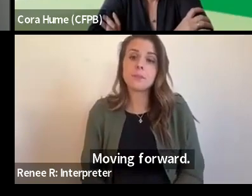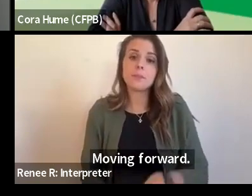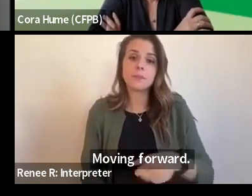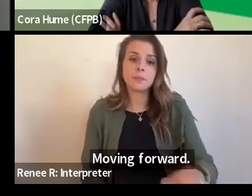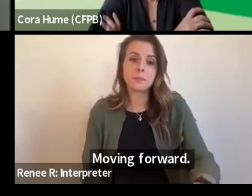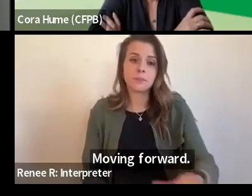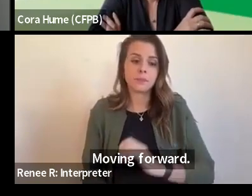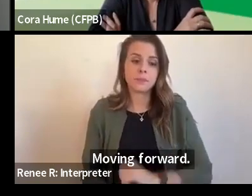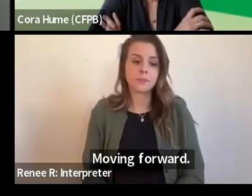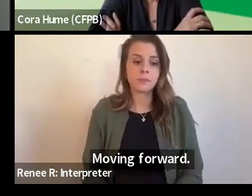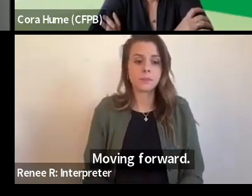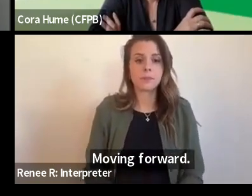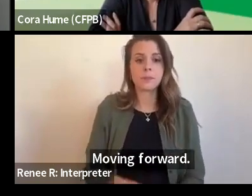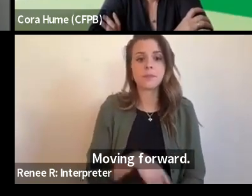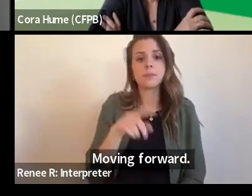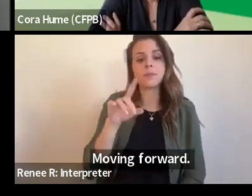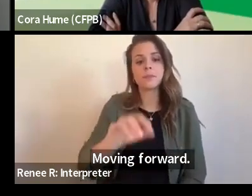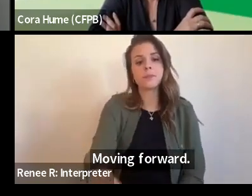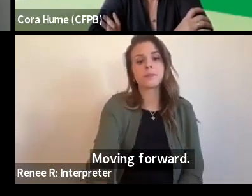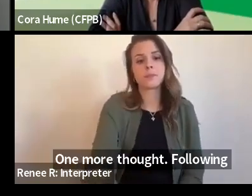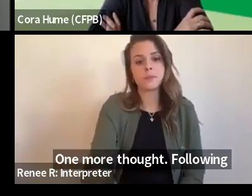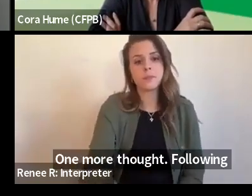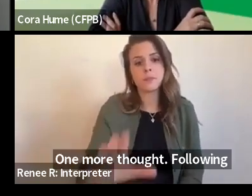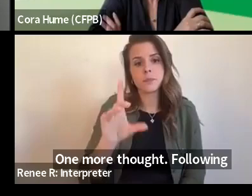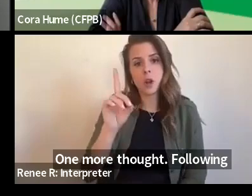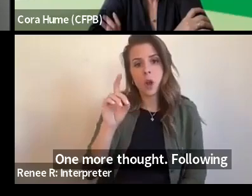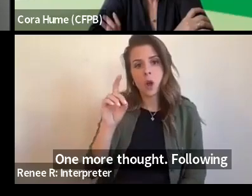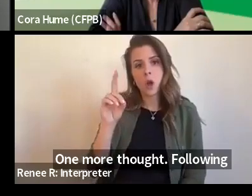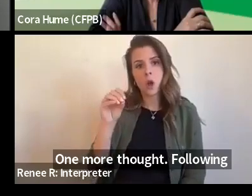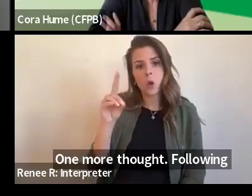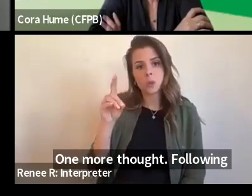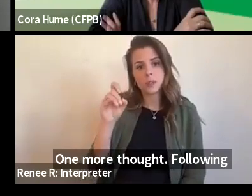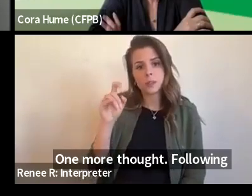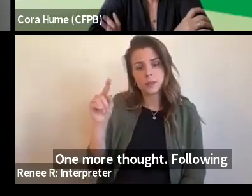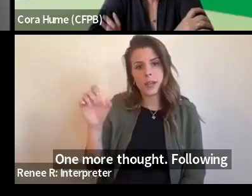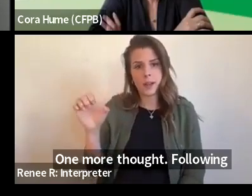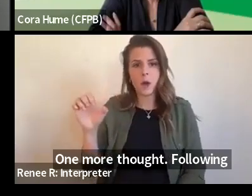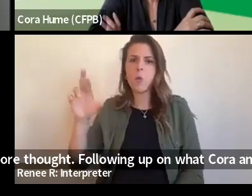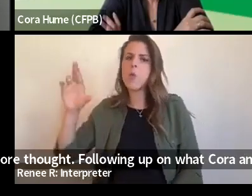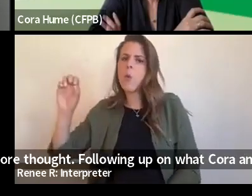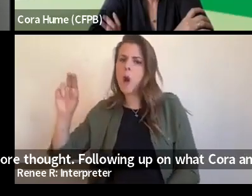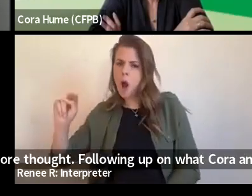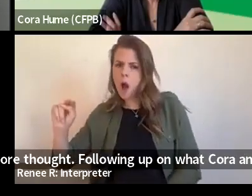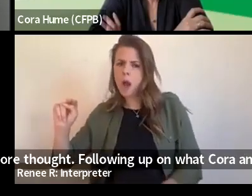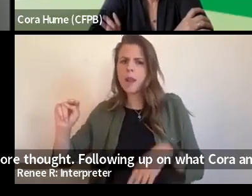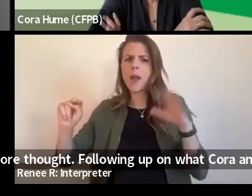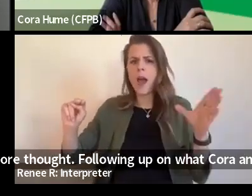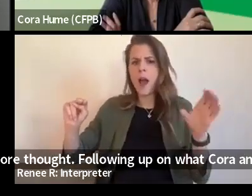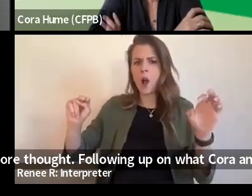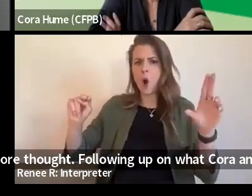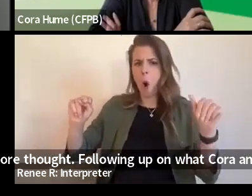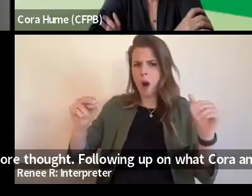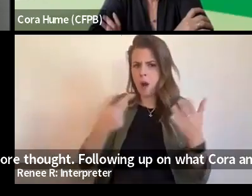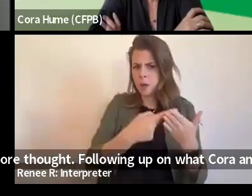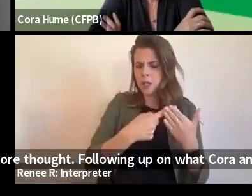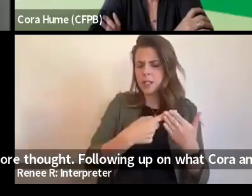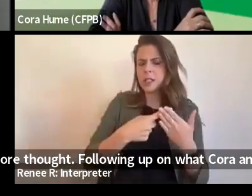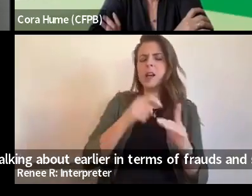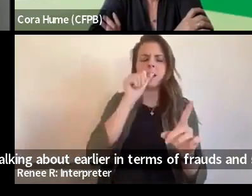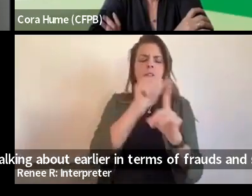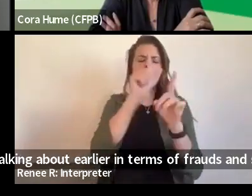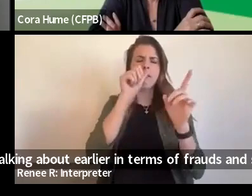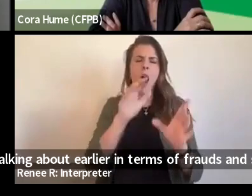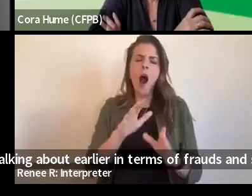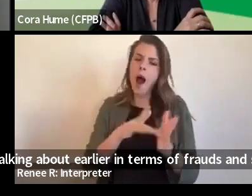One more thought, following up on what Cora and Ron were talking about earlier in terms of frauds and scams. Being in an heirs